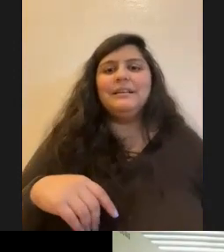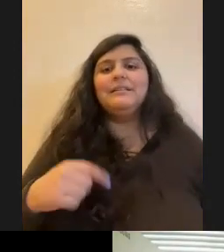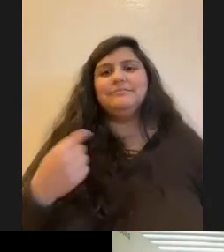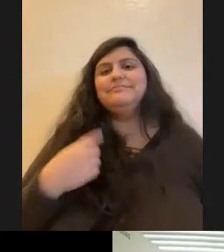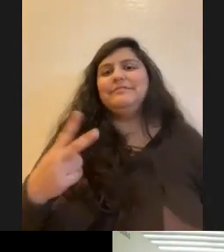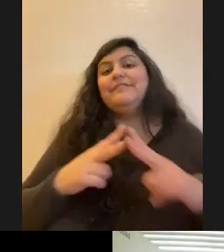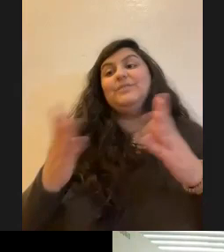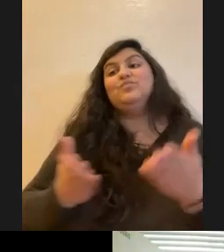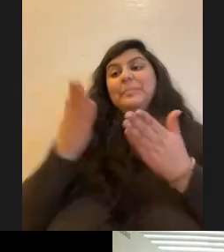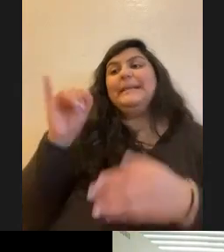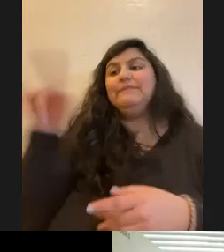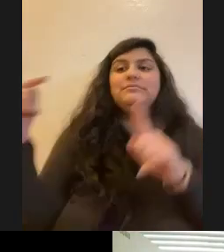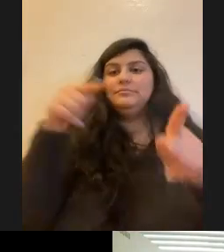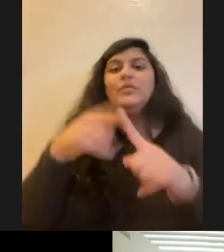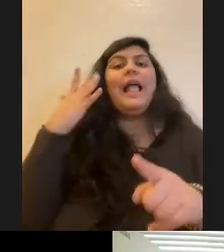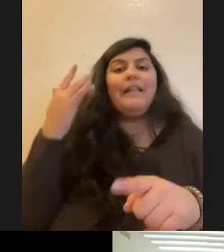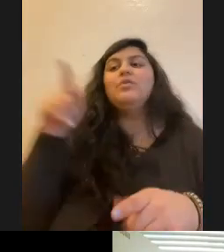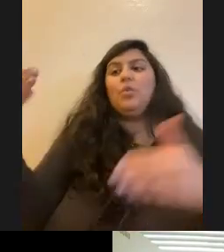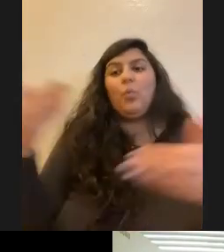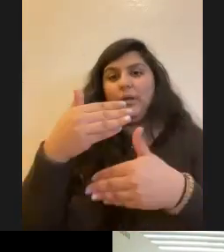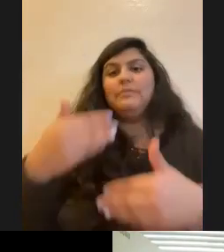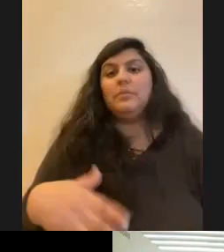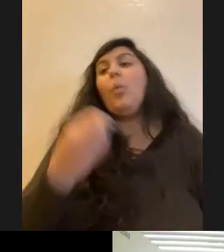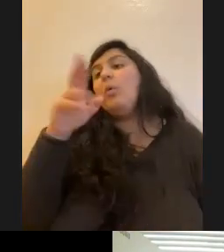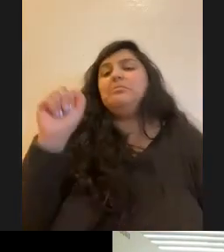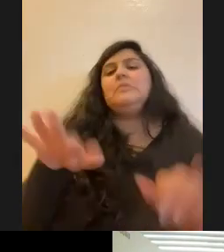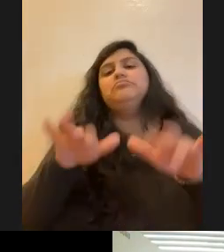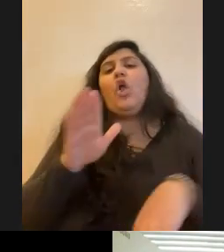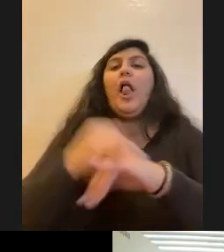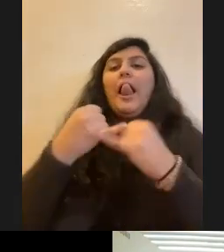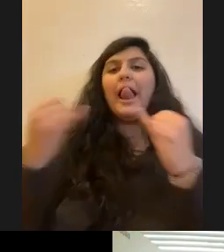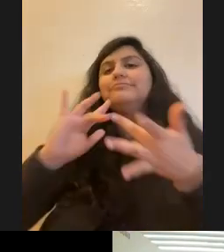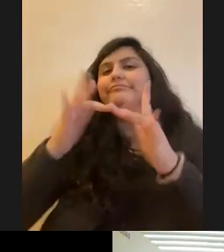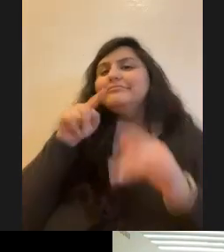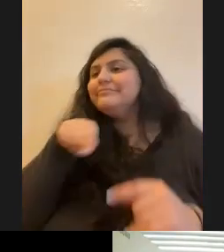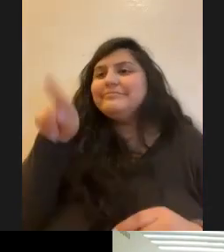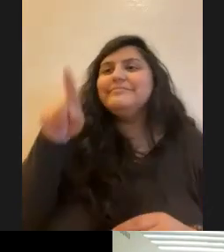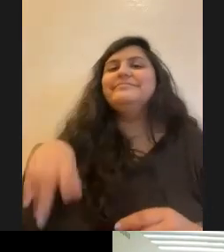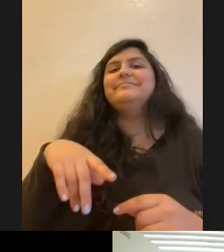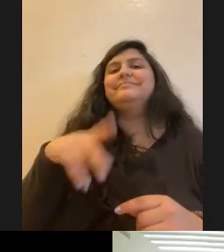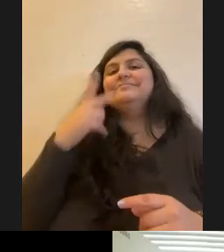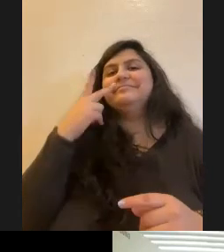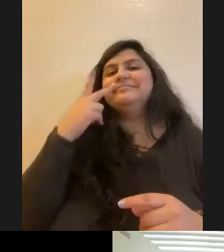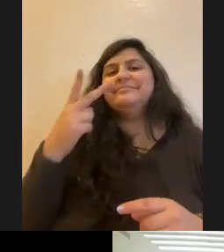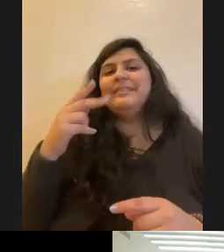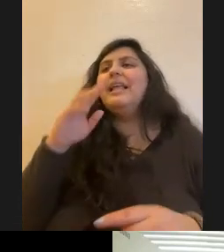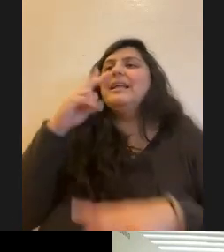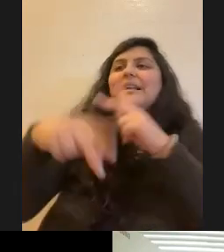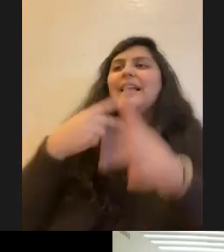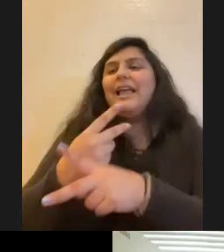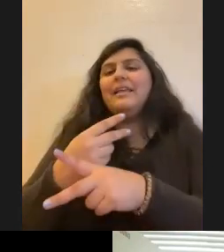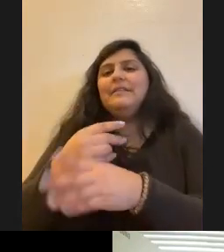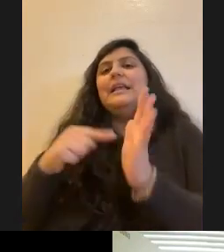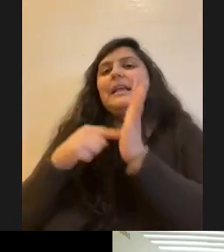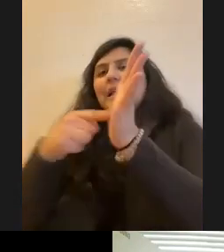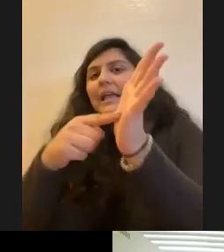recommend those aquariums, or you can just look them up online and you can see some of the like exhibits they have. Yeah, I actually was lucky enough to